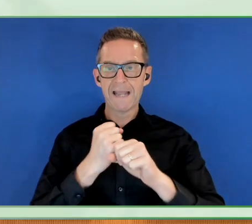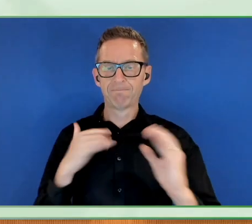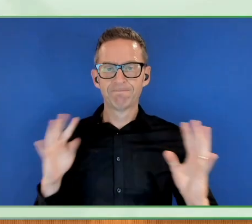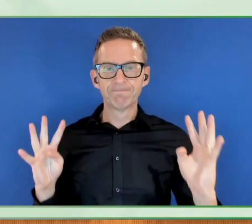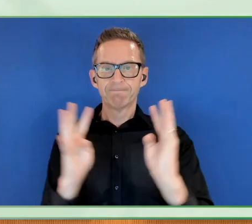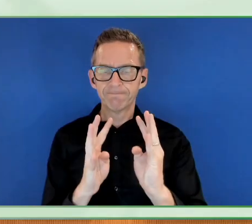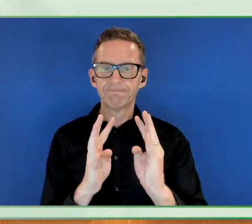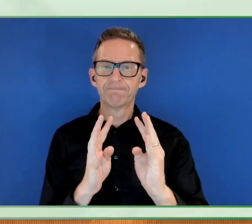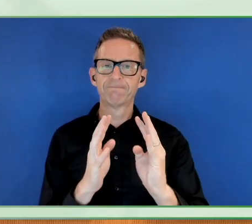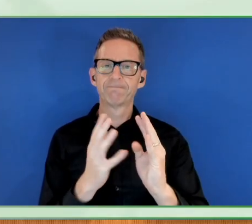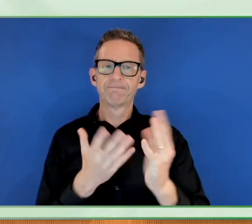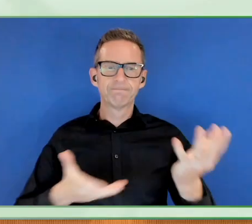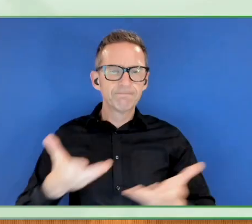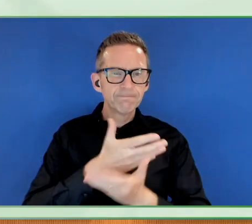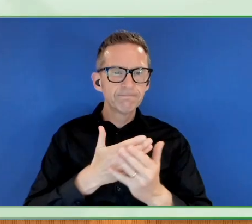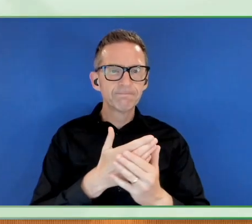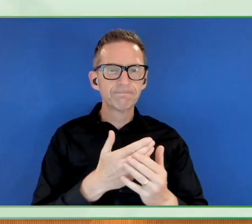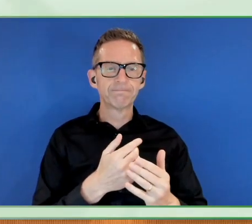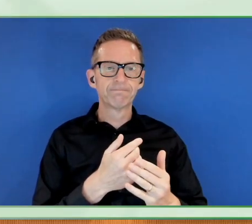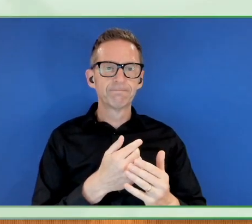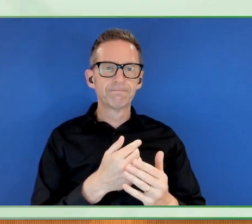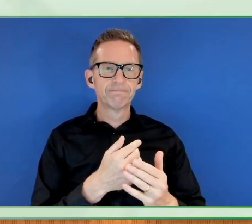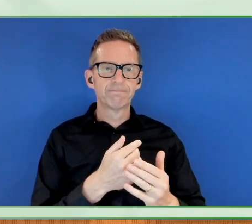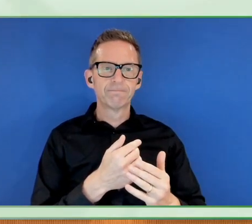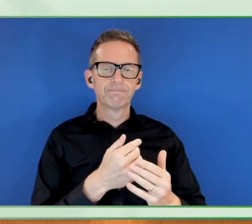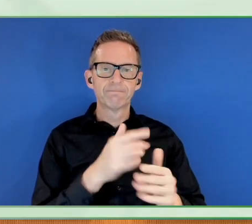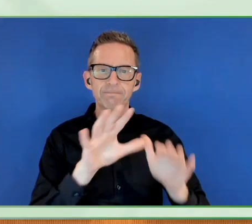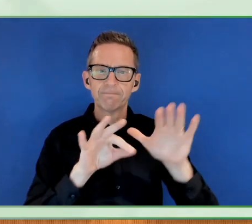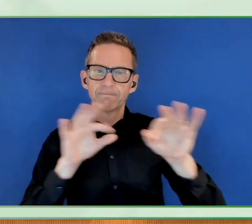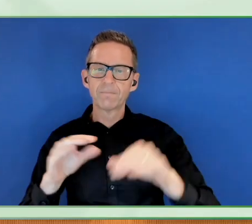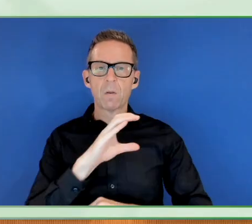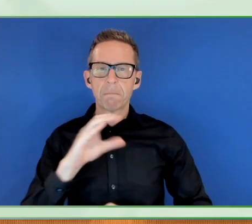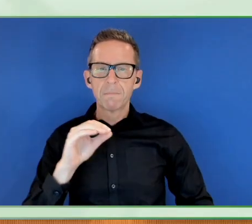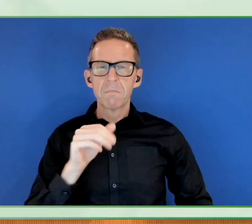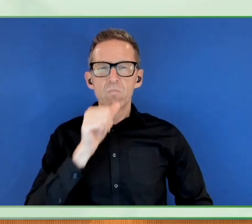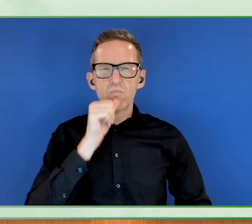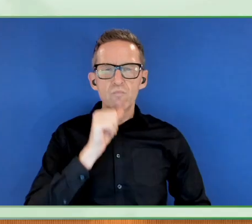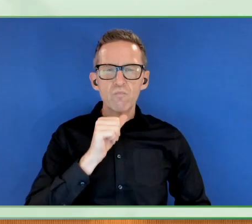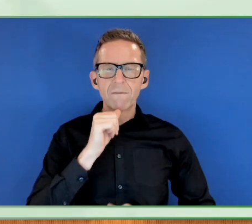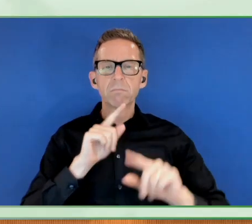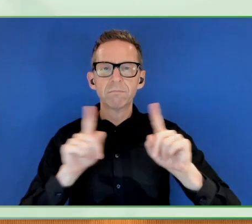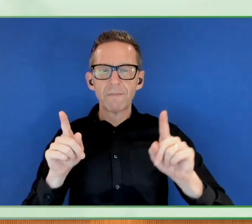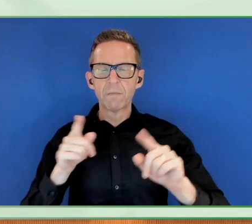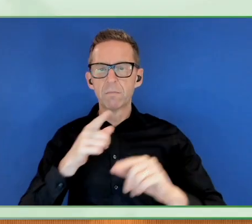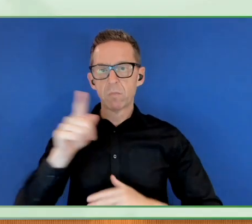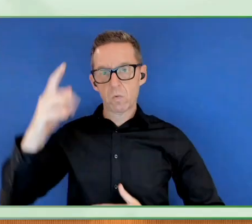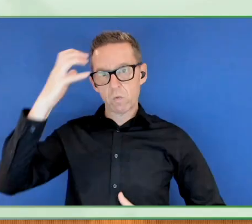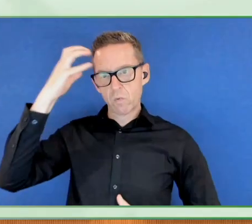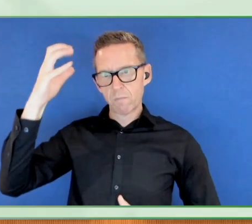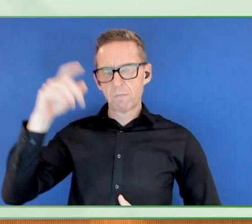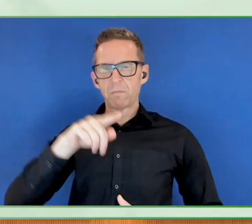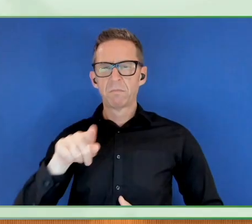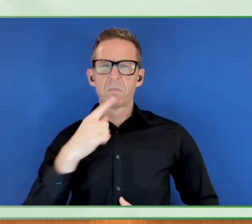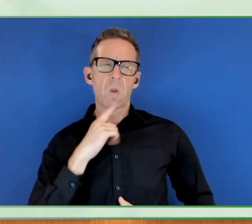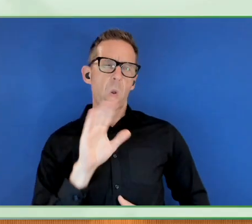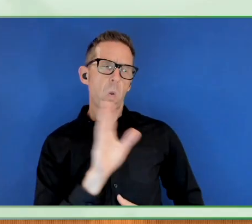companies and also public entities saying, well, this is not relevant to us. It was one example